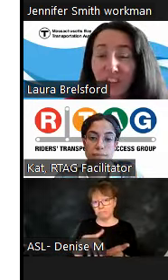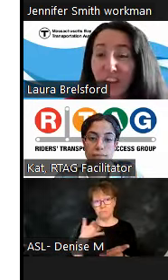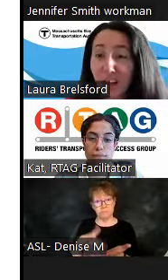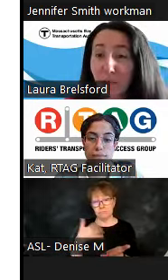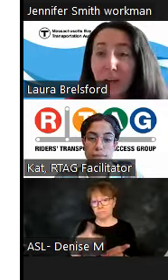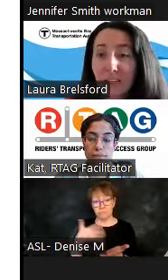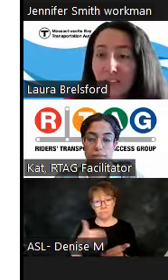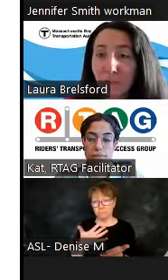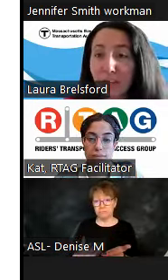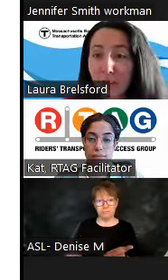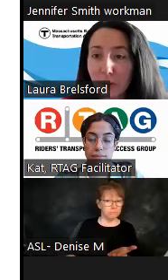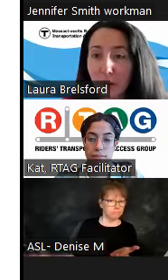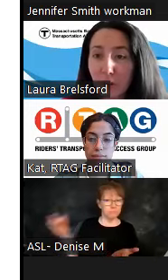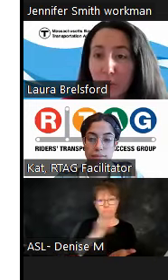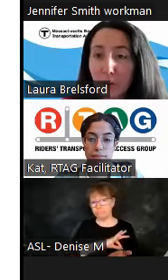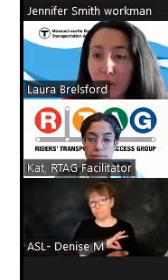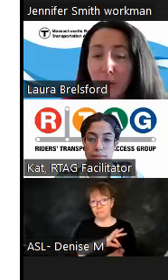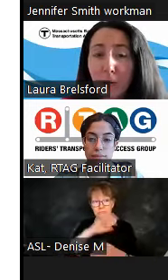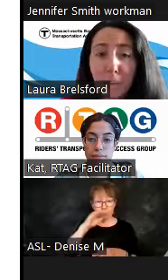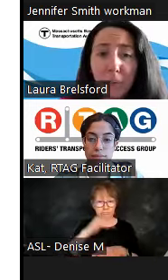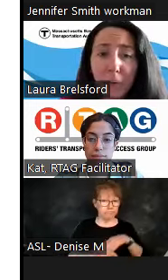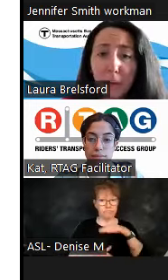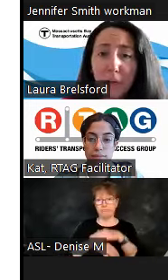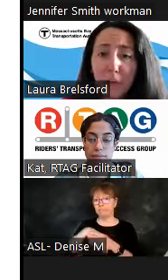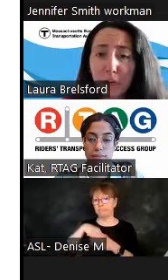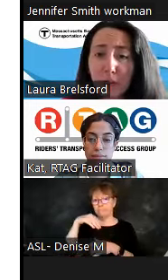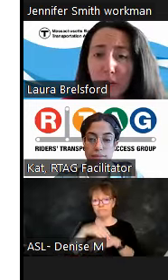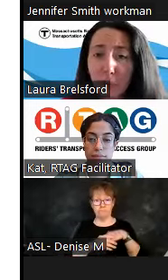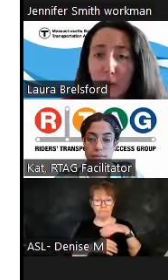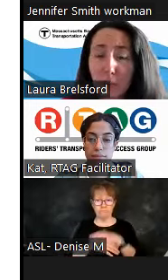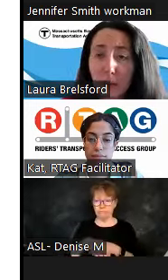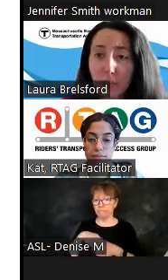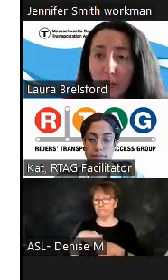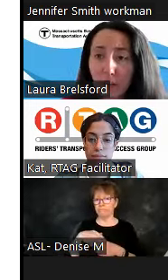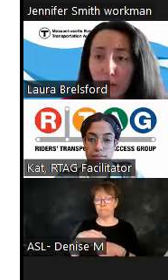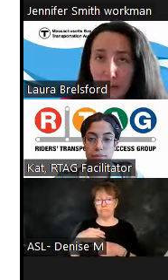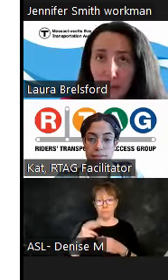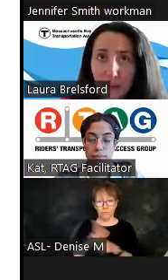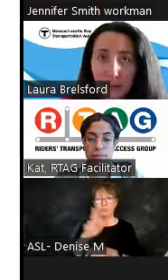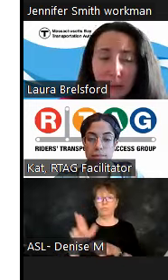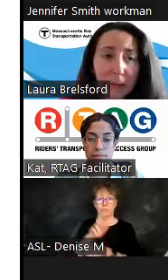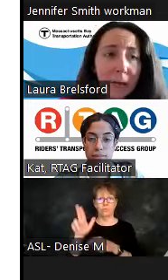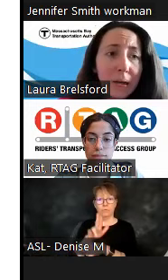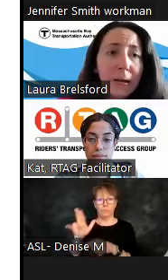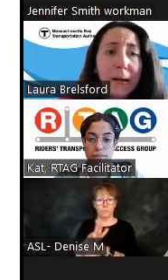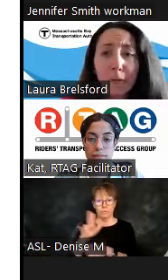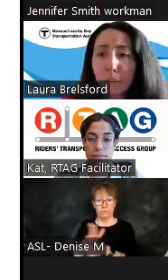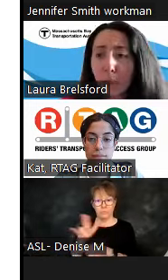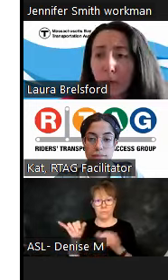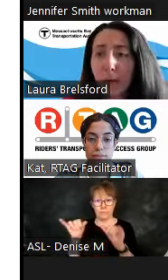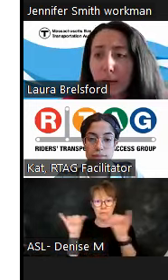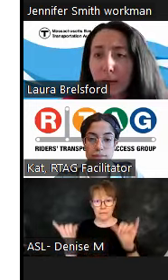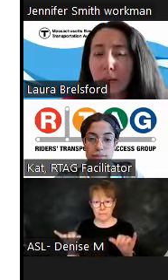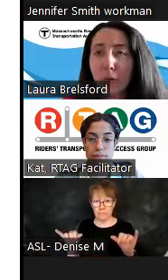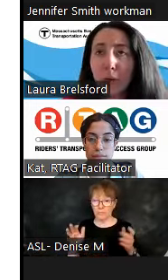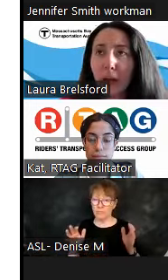the thing that makes us feel comfortable or able to use the system. We definitely understand how